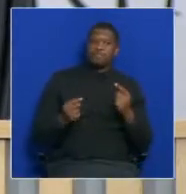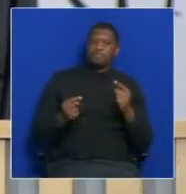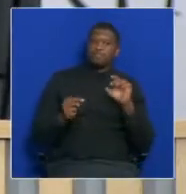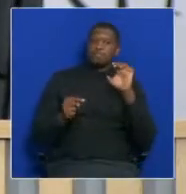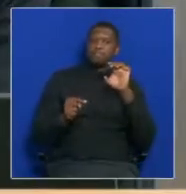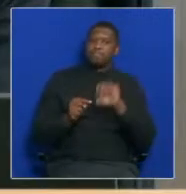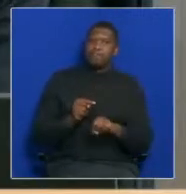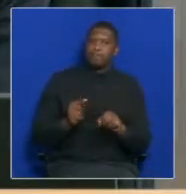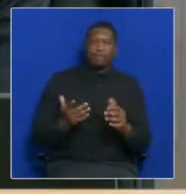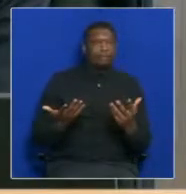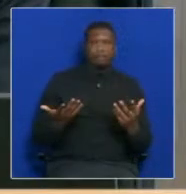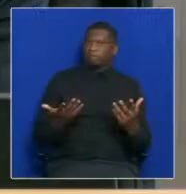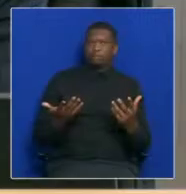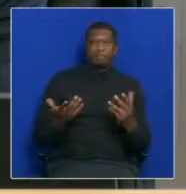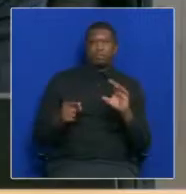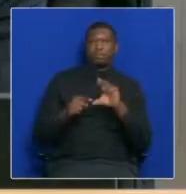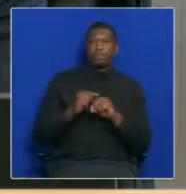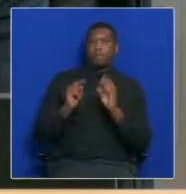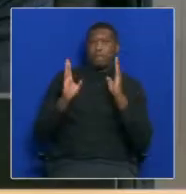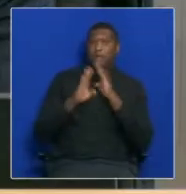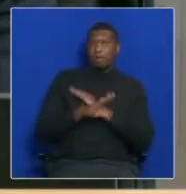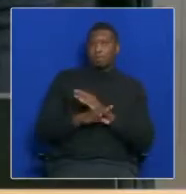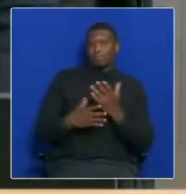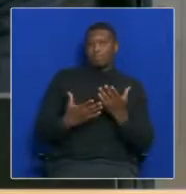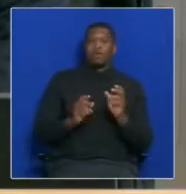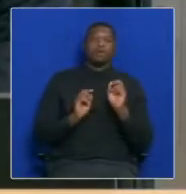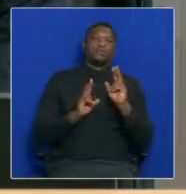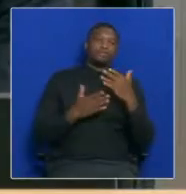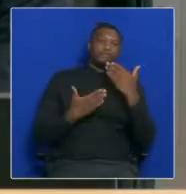to exception in the manual. Thank you, thank you.